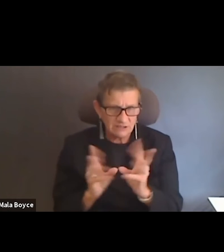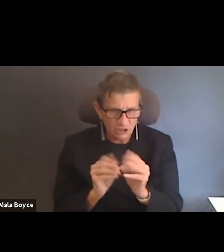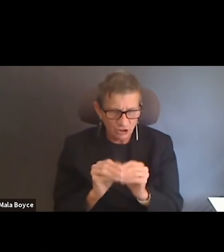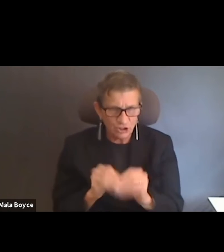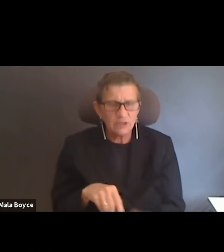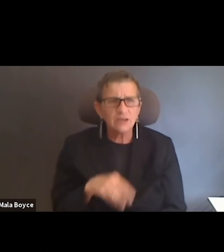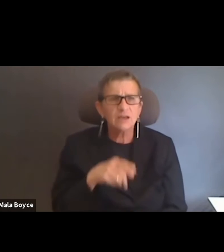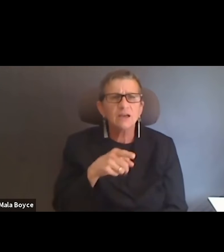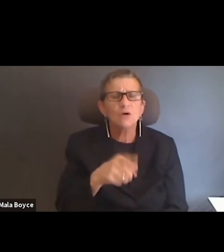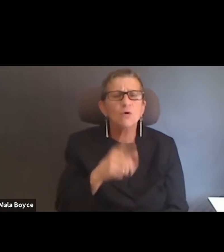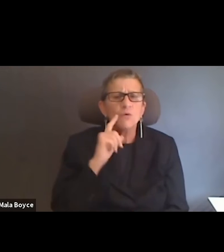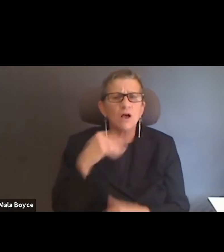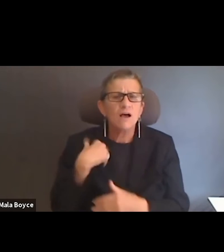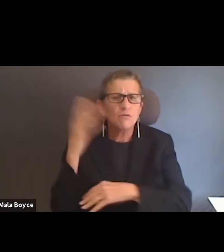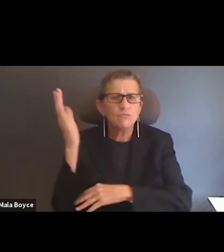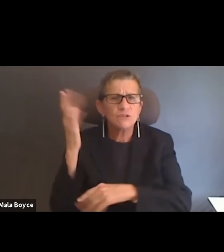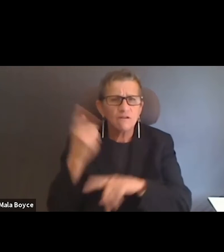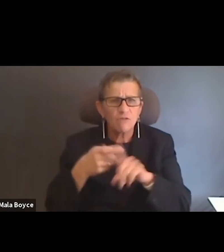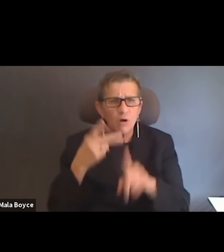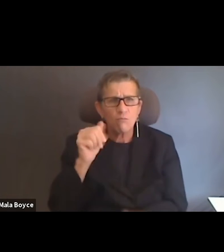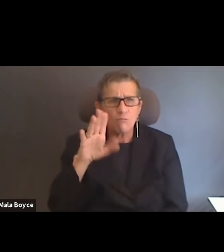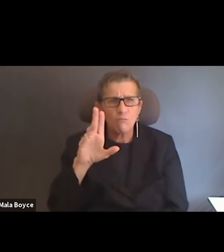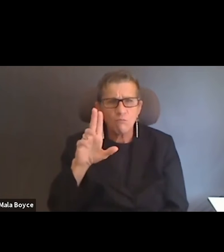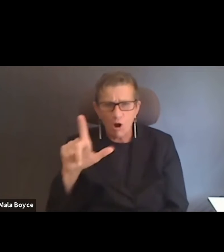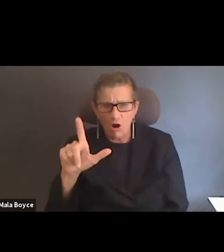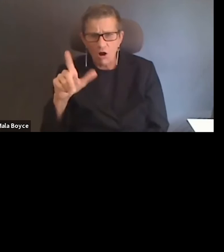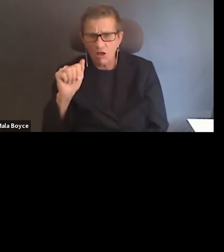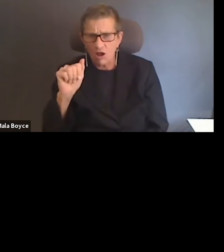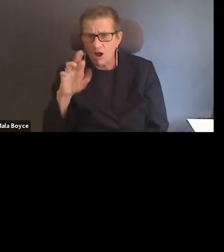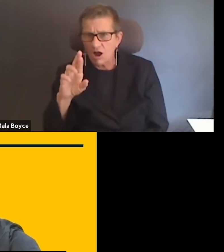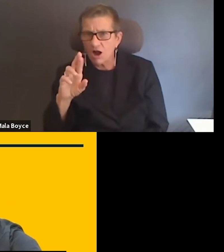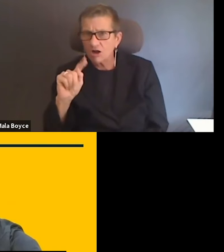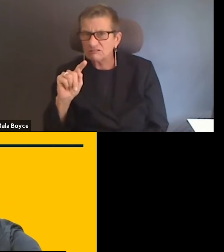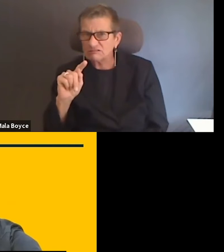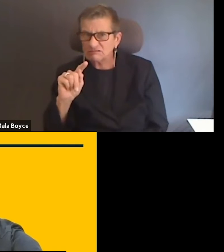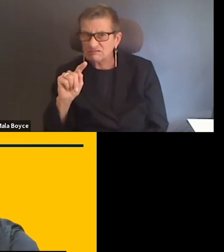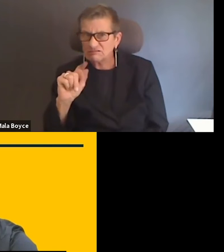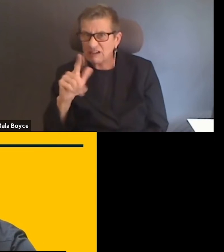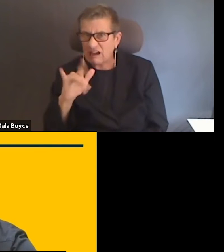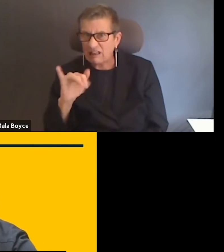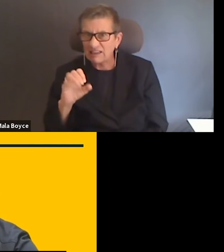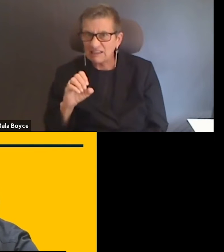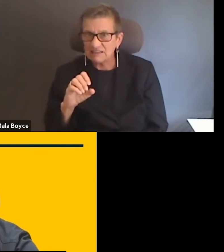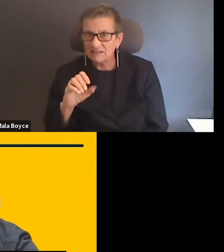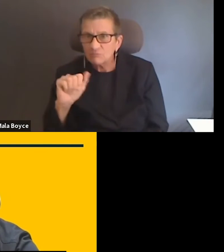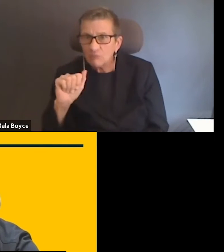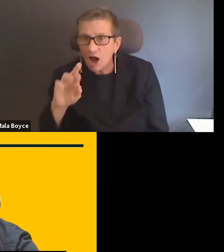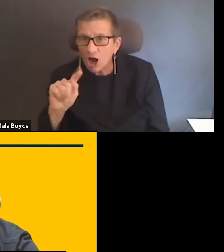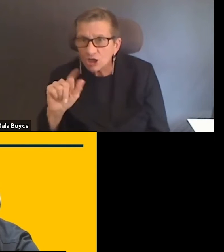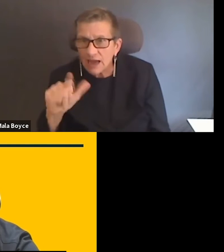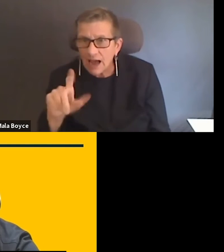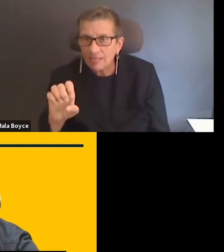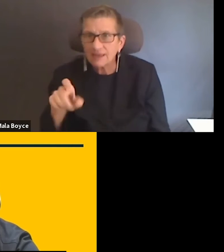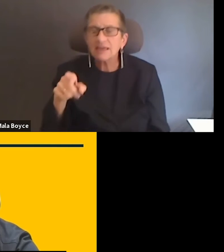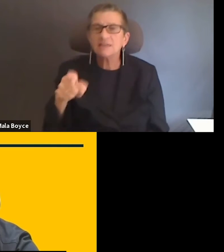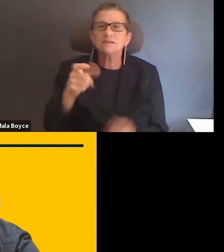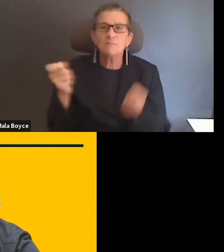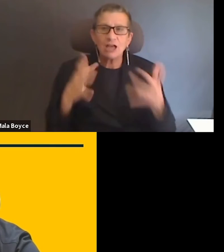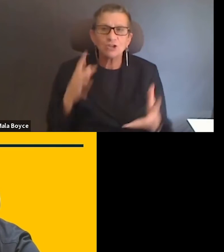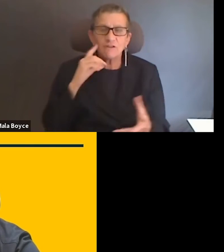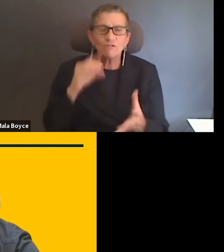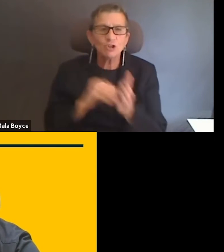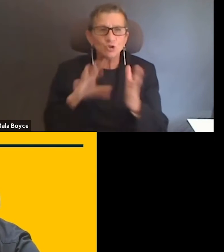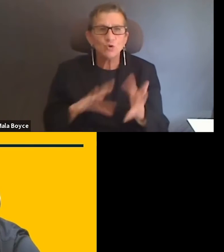be presented by Paul Artali. Paul is the manager of our graduate student engagement in